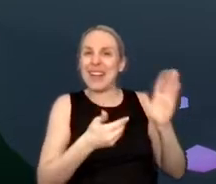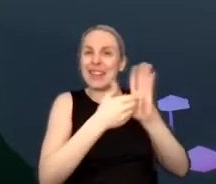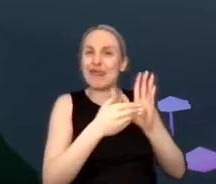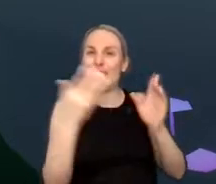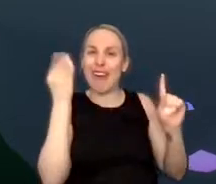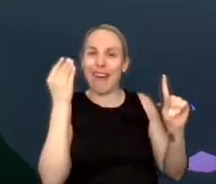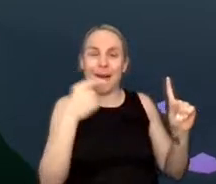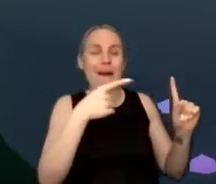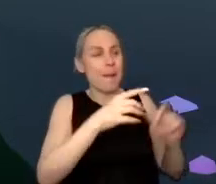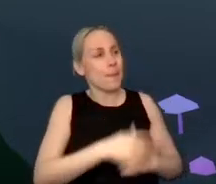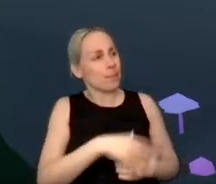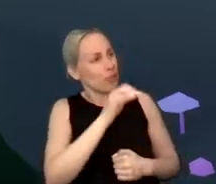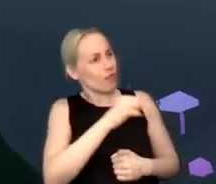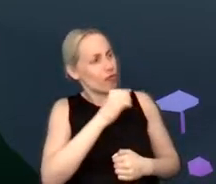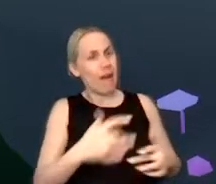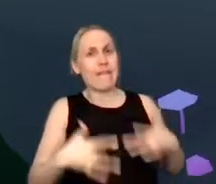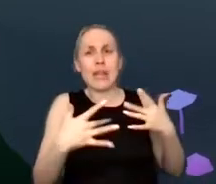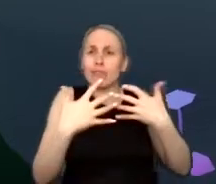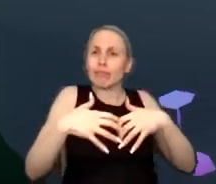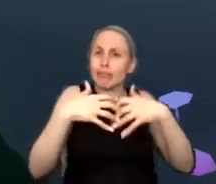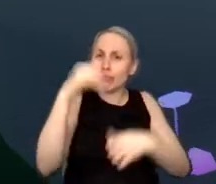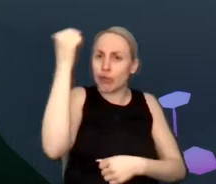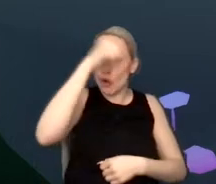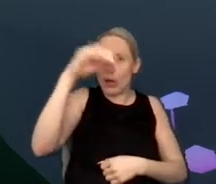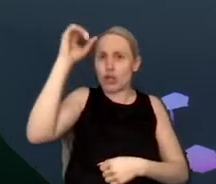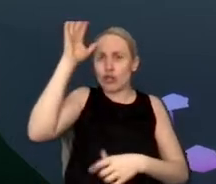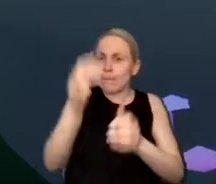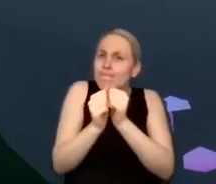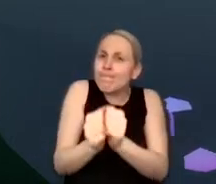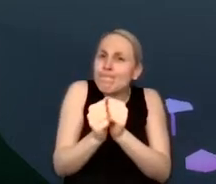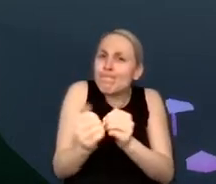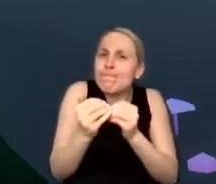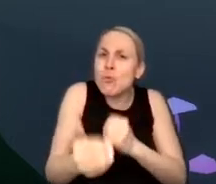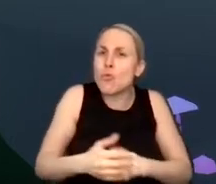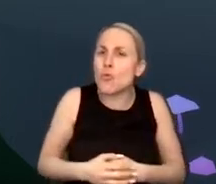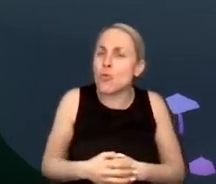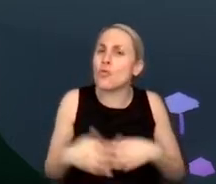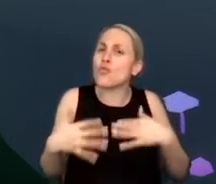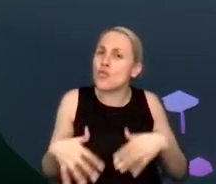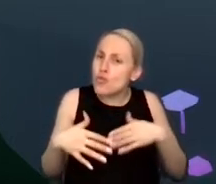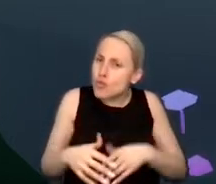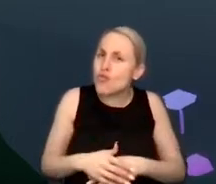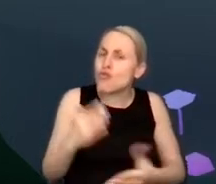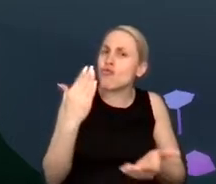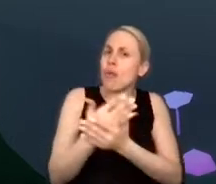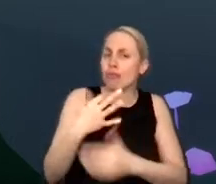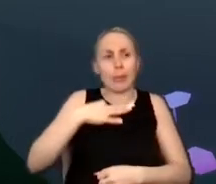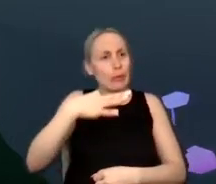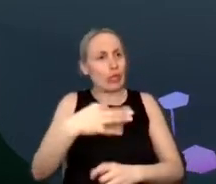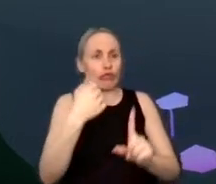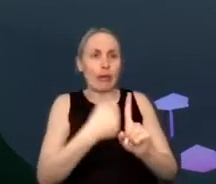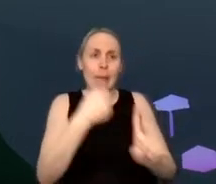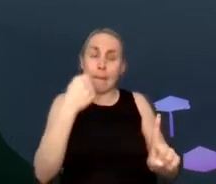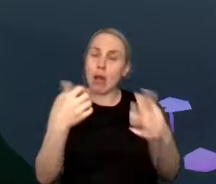the enskillment was potentially more valued more, or had more of a like kind of reputational impact than at least it maybe